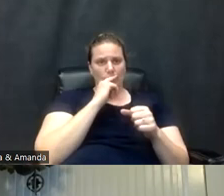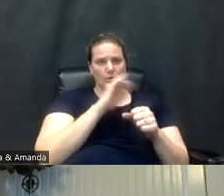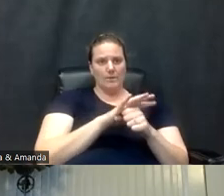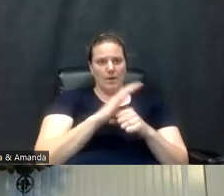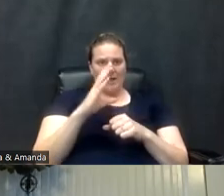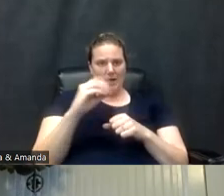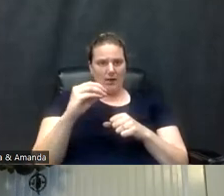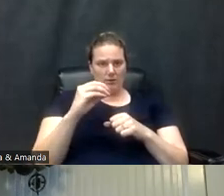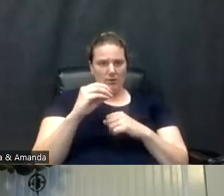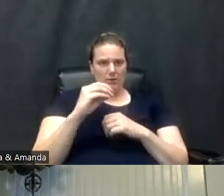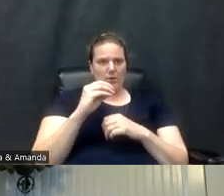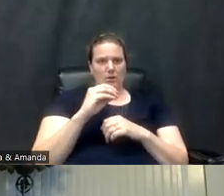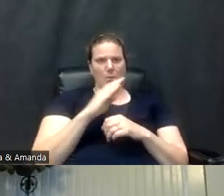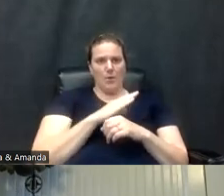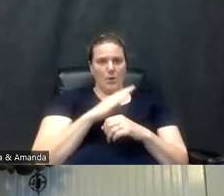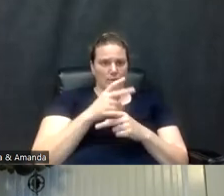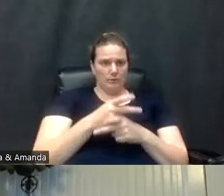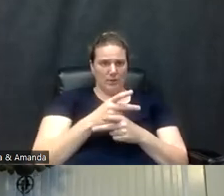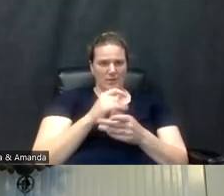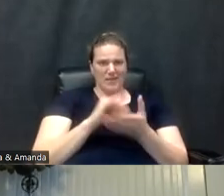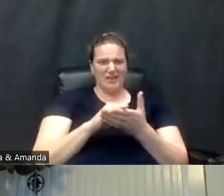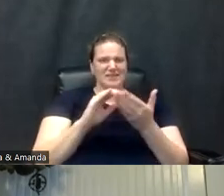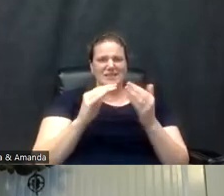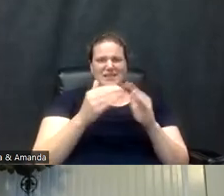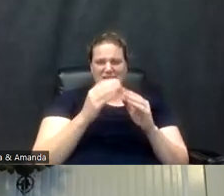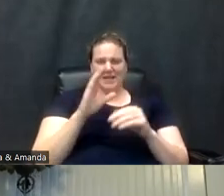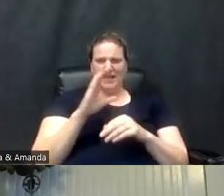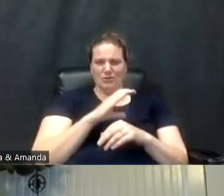County Board of Supervisors, which is kind of like our city council.